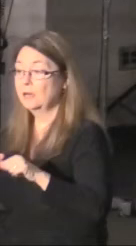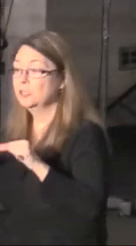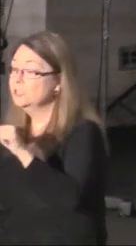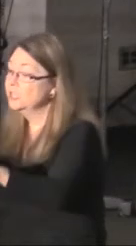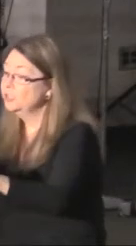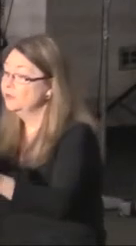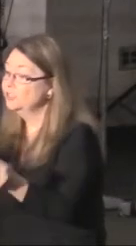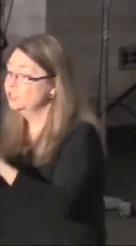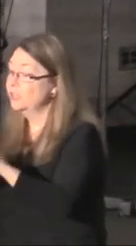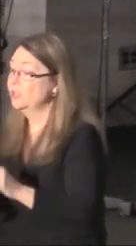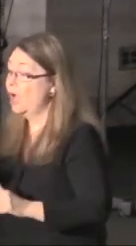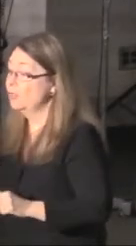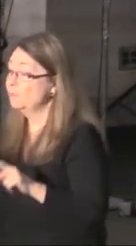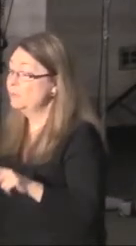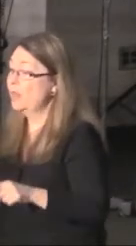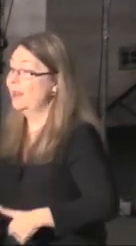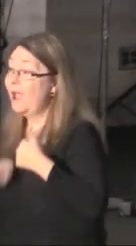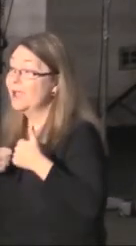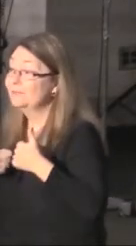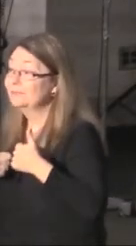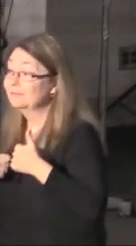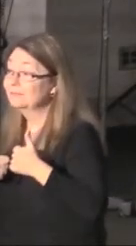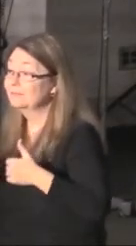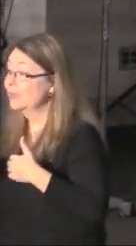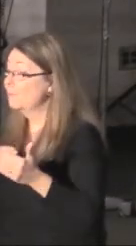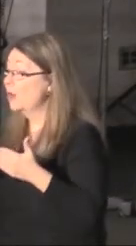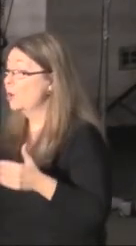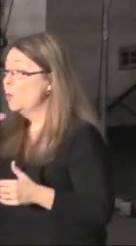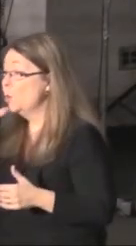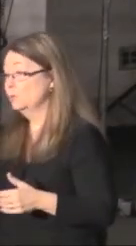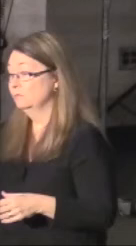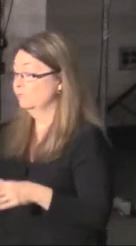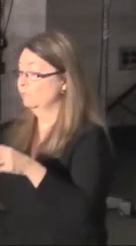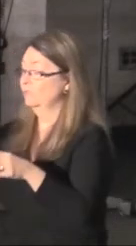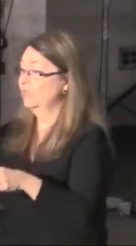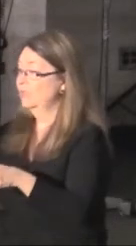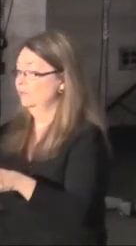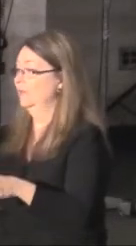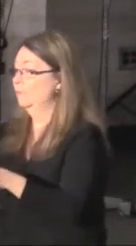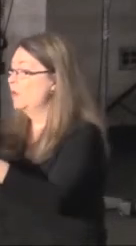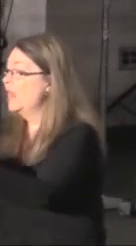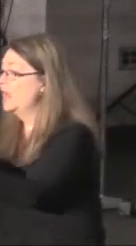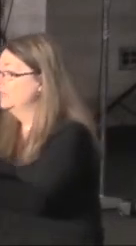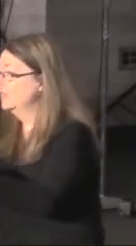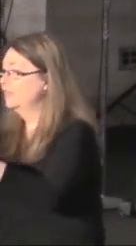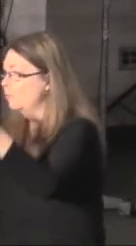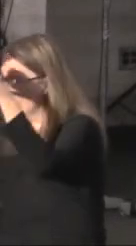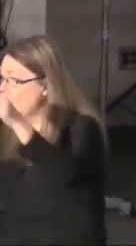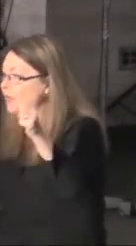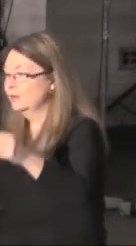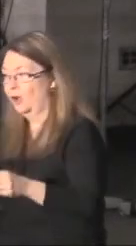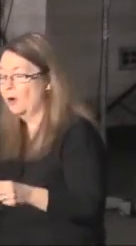can change the lives of those around us. No matter who gets elected to office, no matter who gets the promotion at work, no matter what happens in our